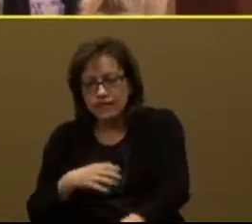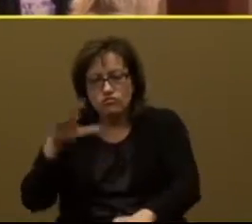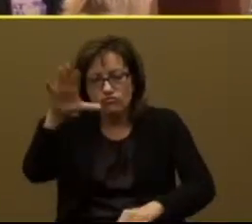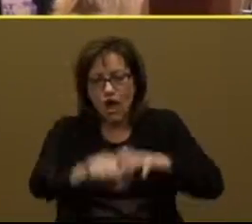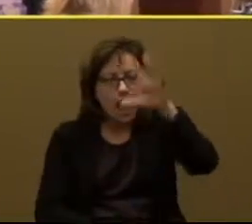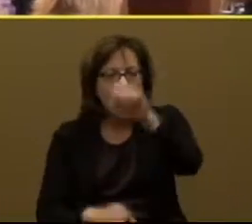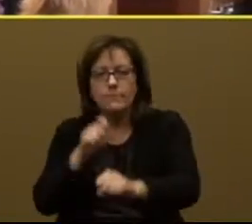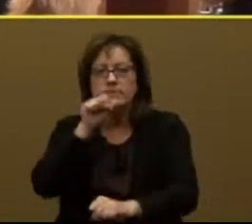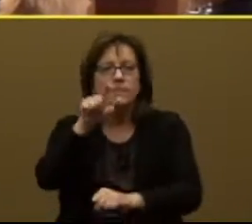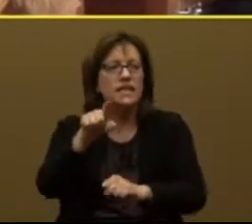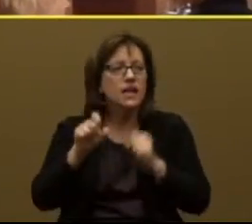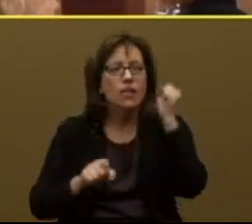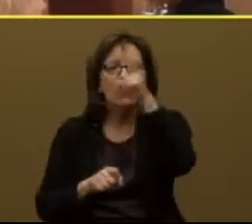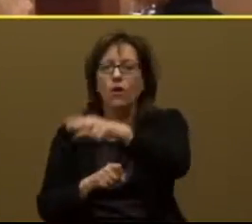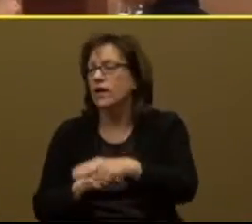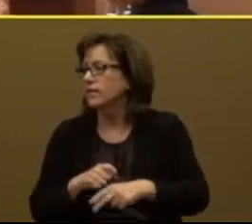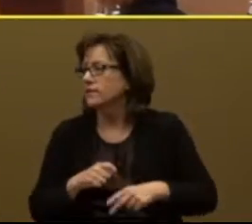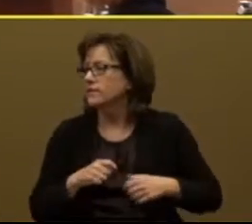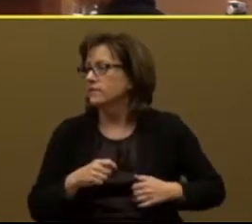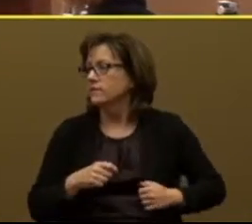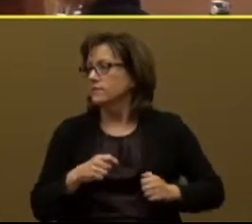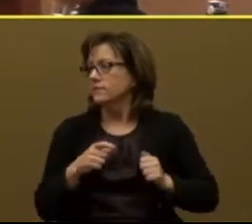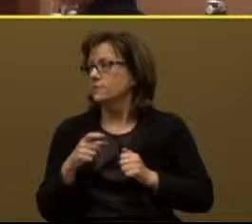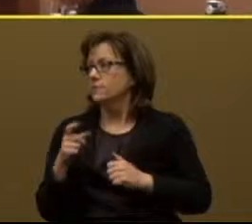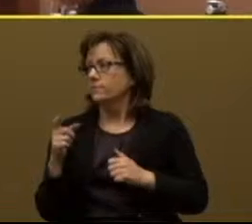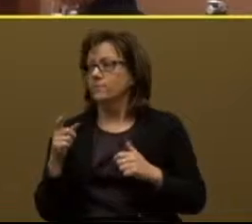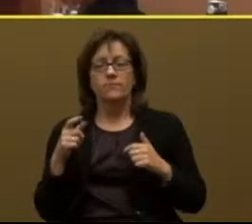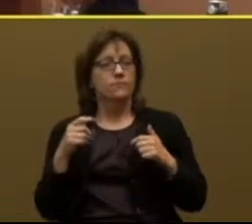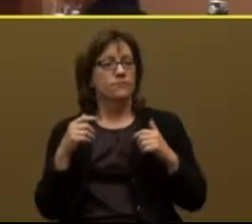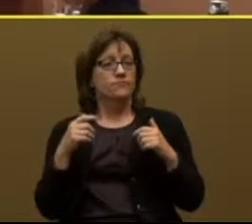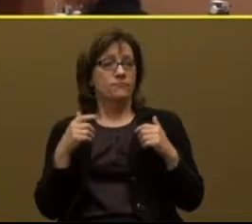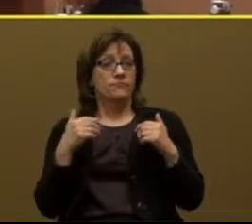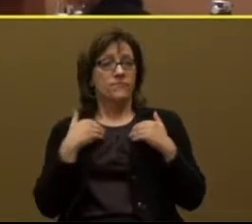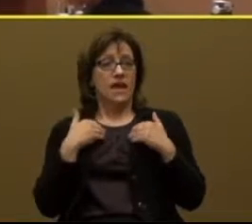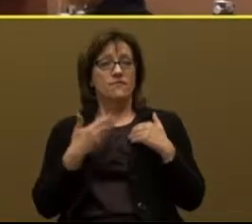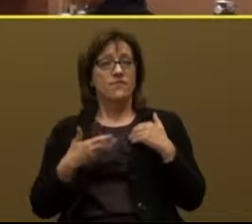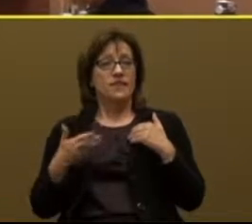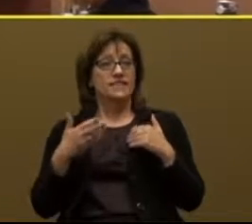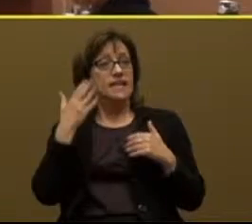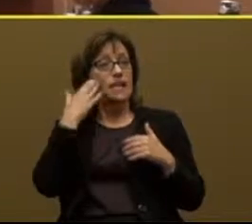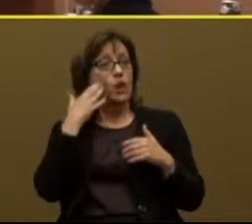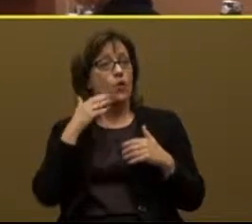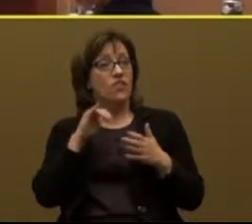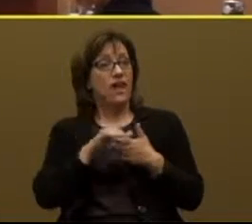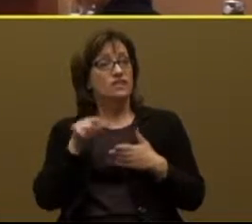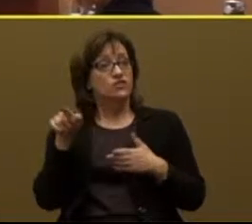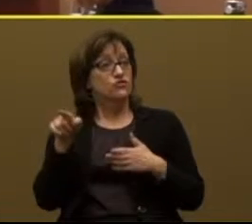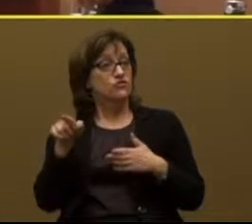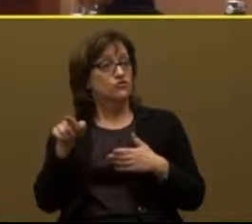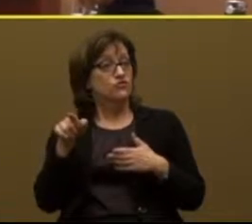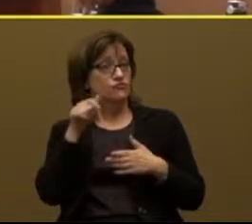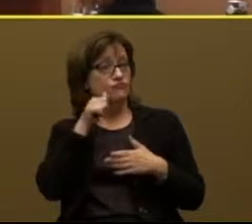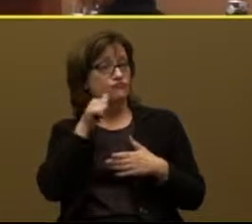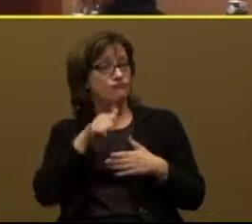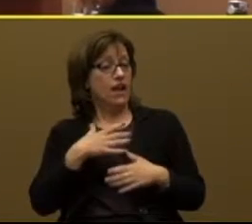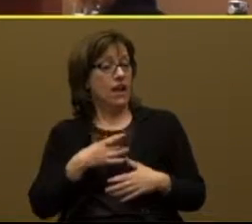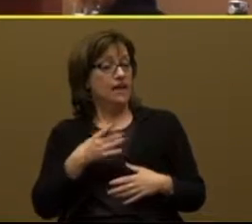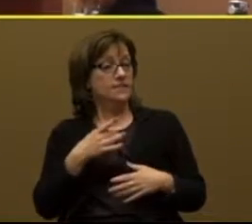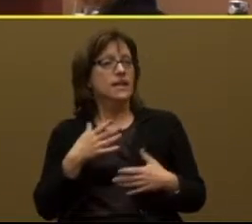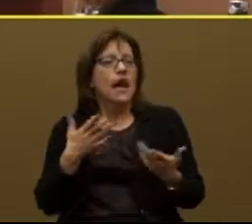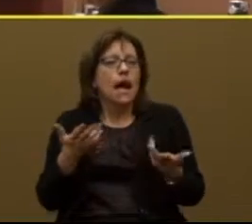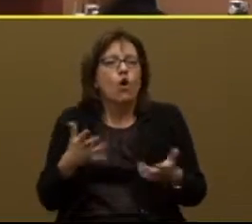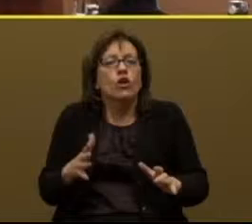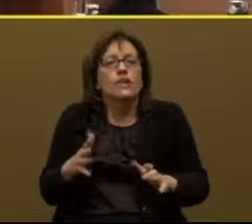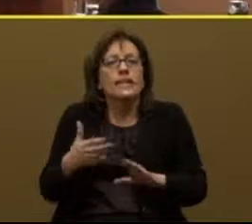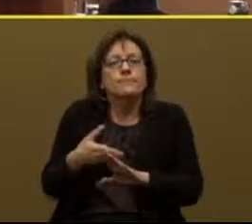the behavior. So I actually have several things that I know Kristi likes because I've already done a preference assessment